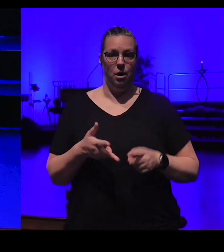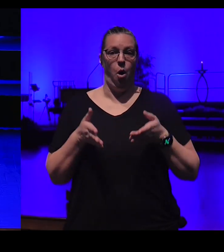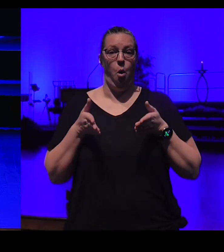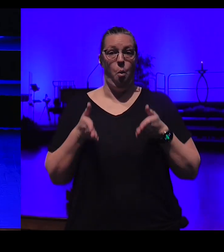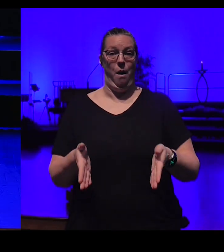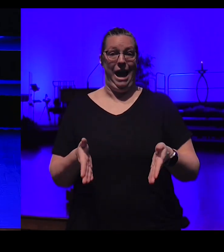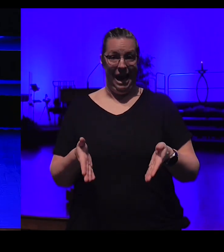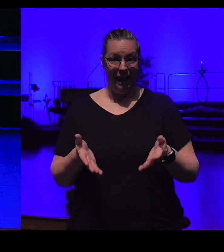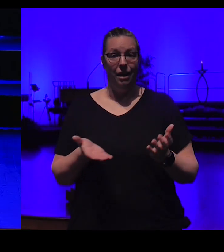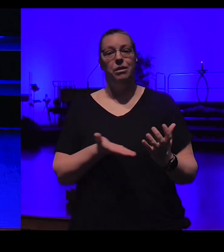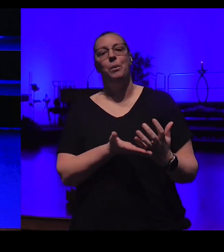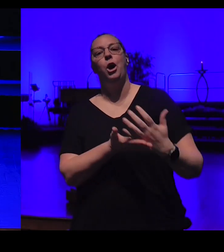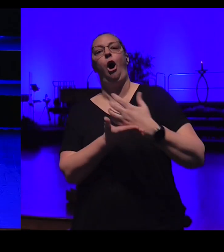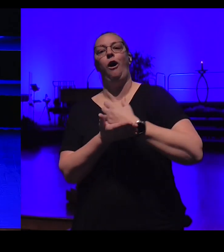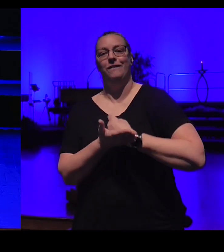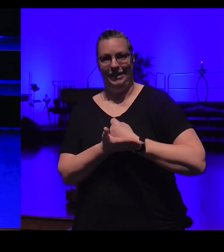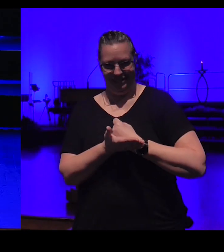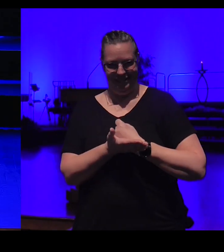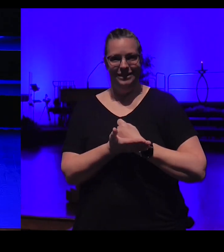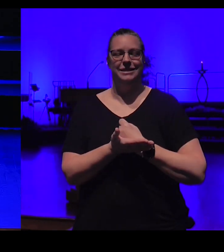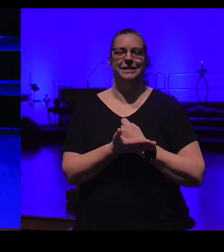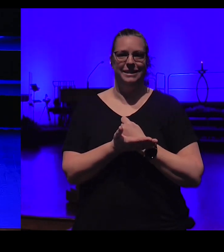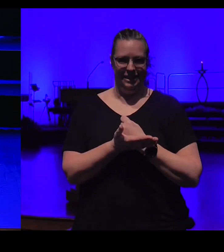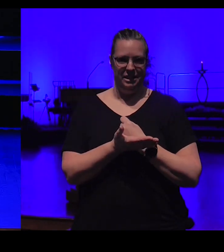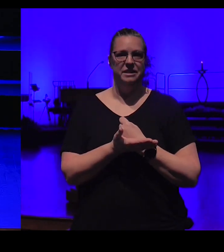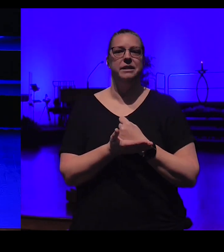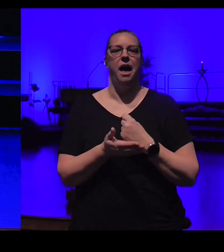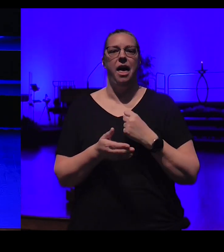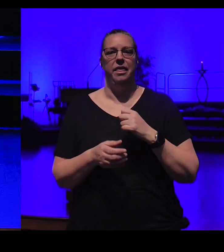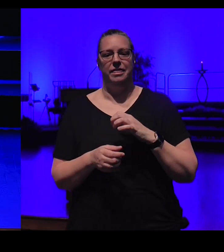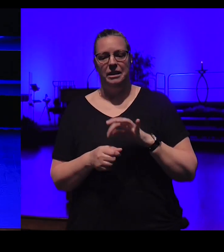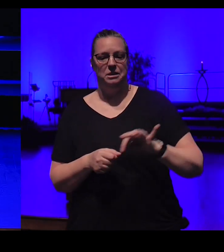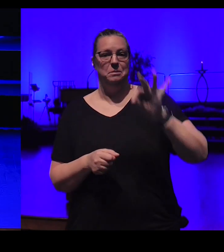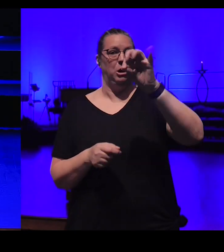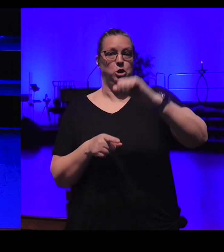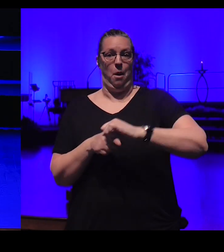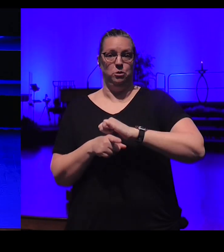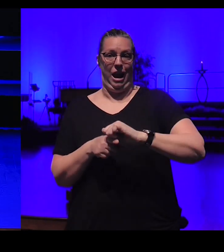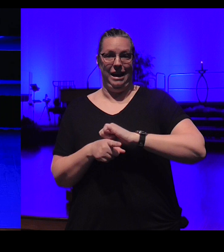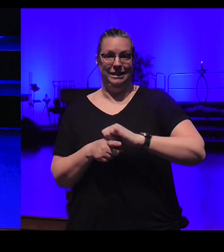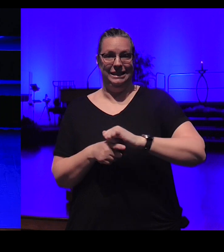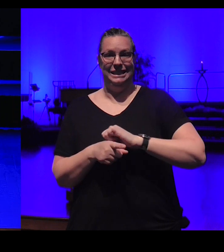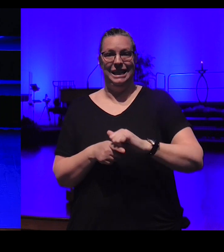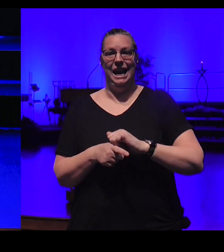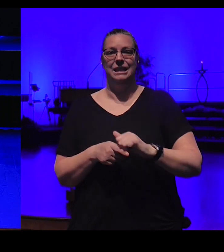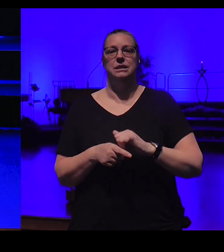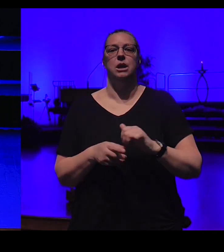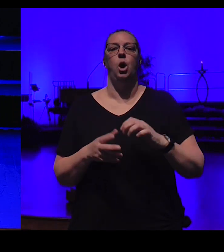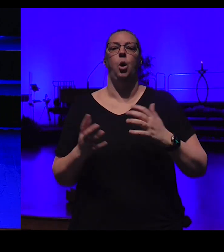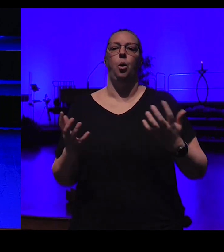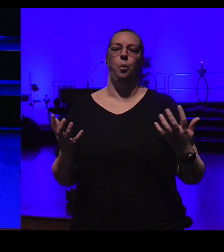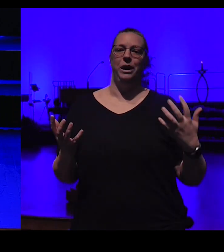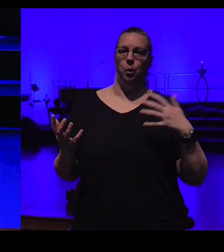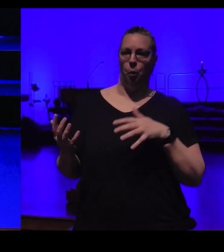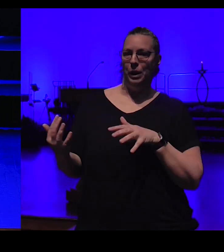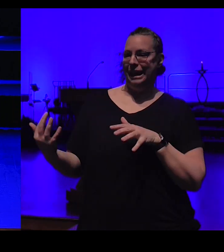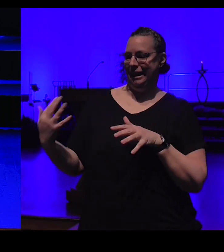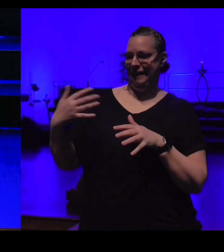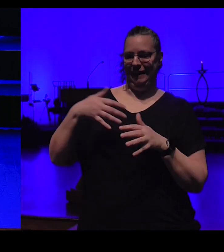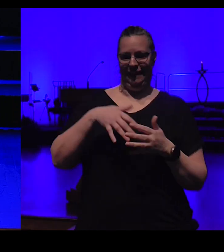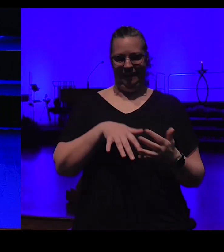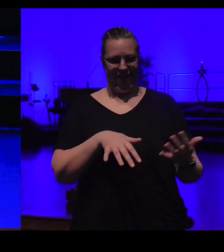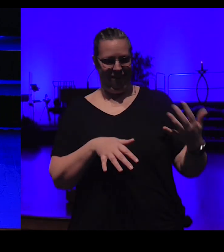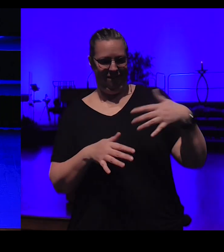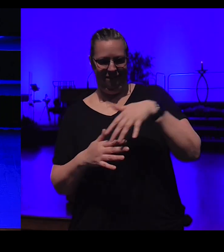spiritual practice to live in living in this world is to begin to weave that daily time